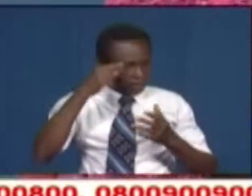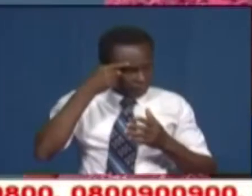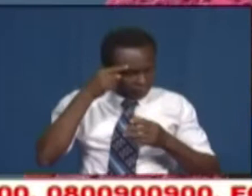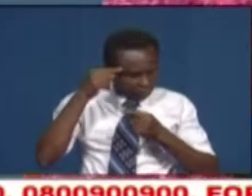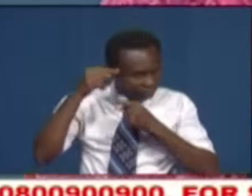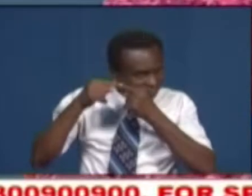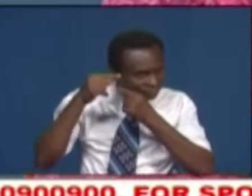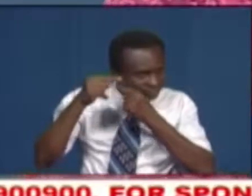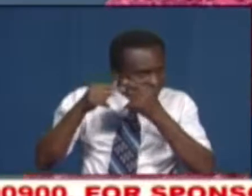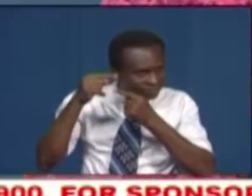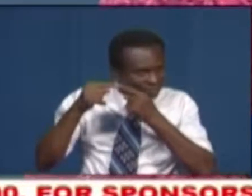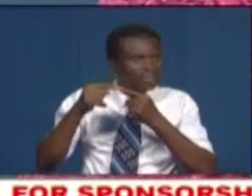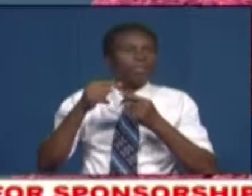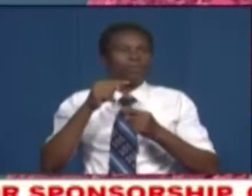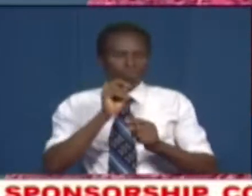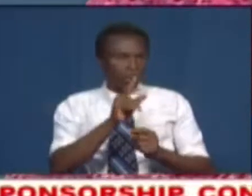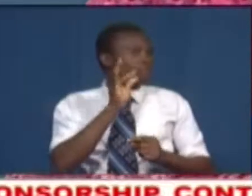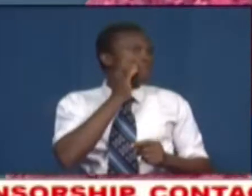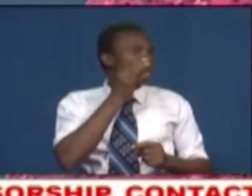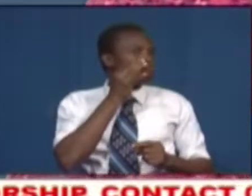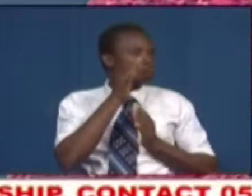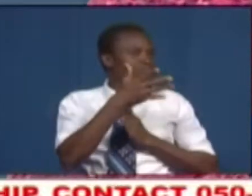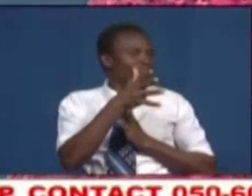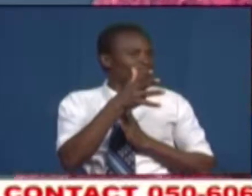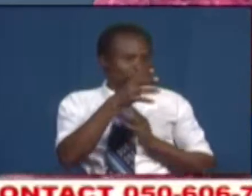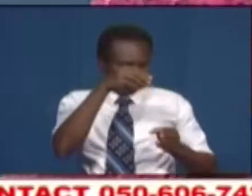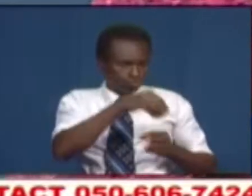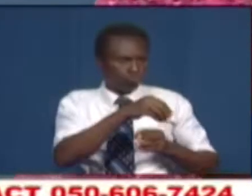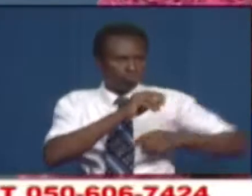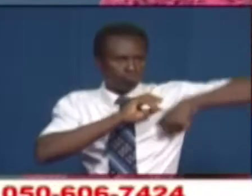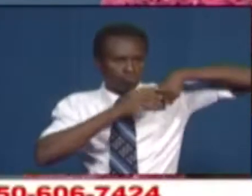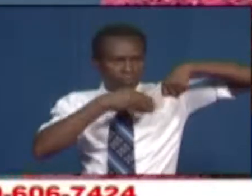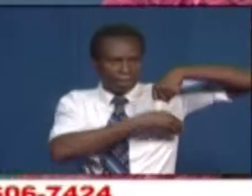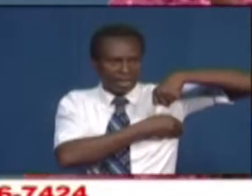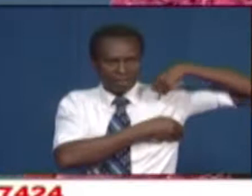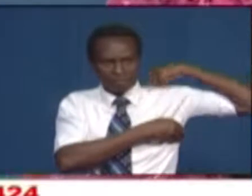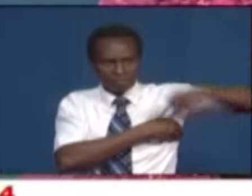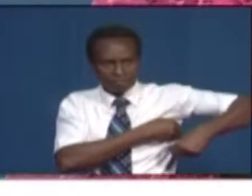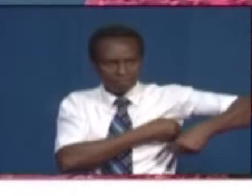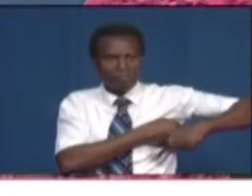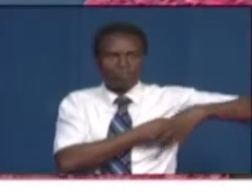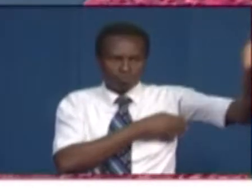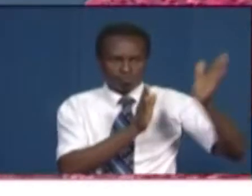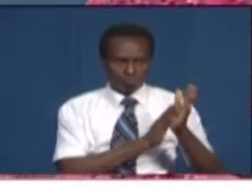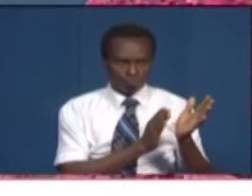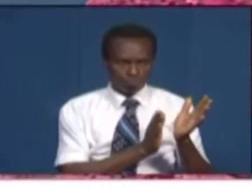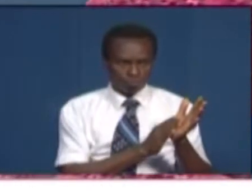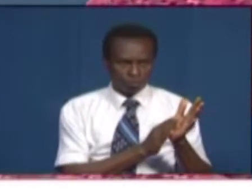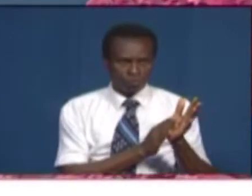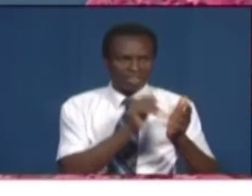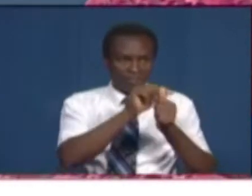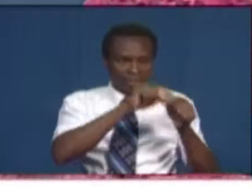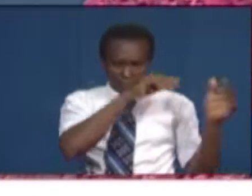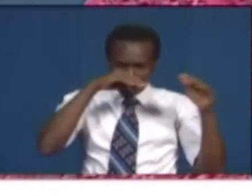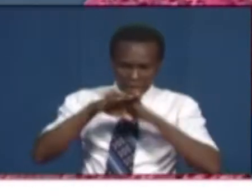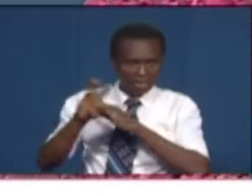in school and they want and they come to describe it to me, or we happen to go out to a supermarket and they see something, I have a way of telling them, oh, okay,